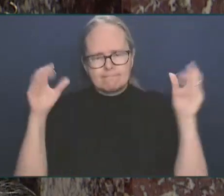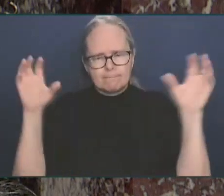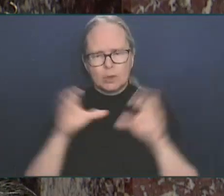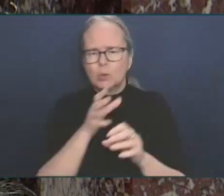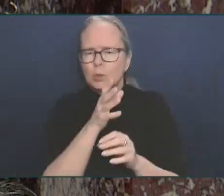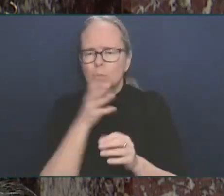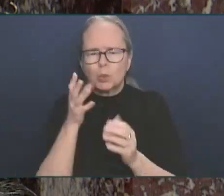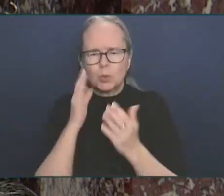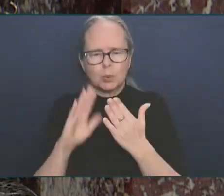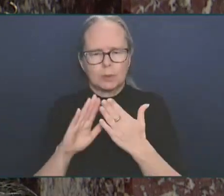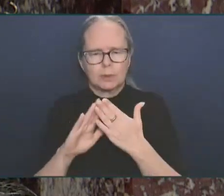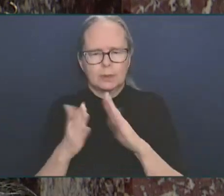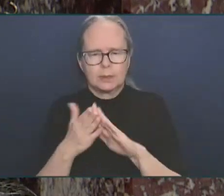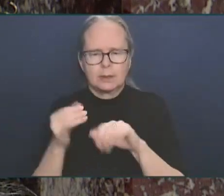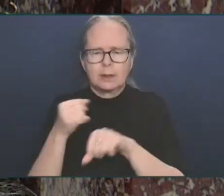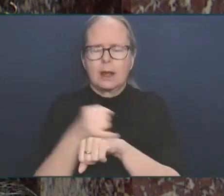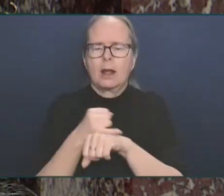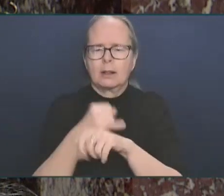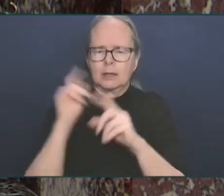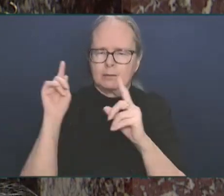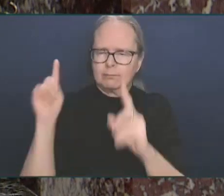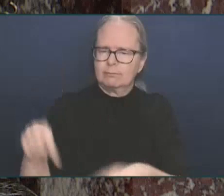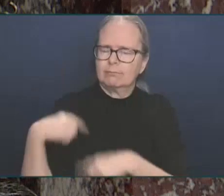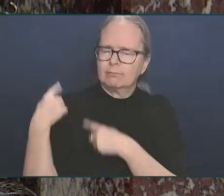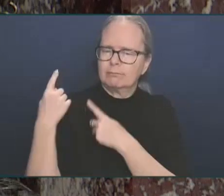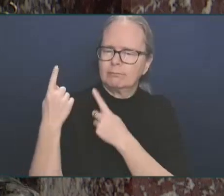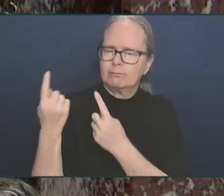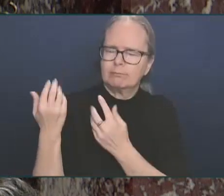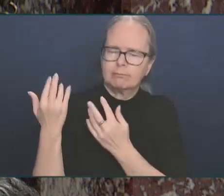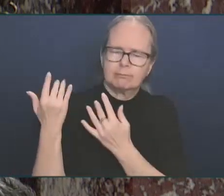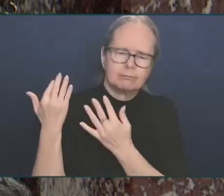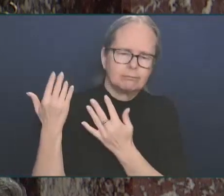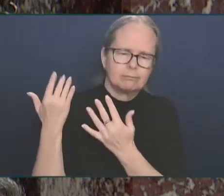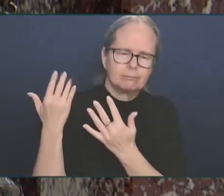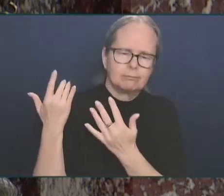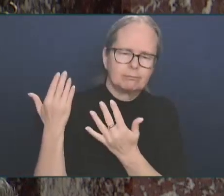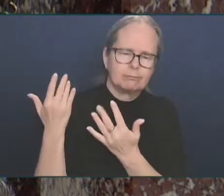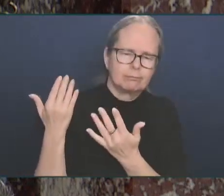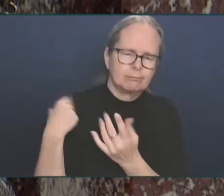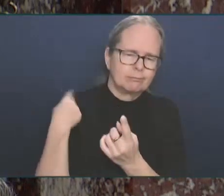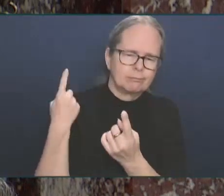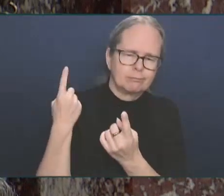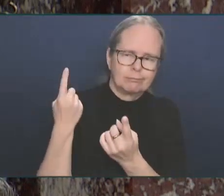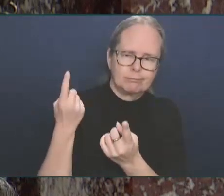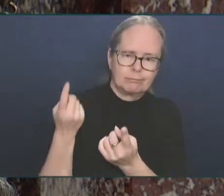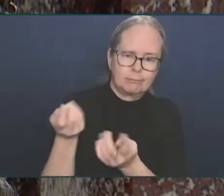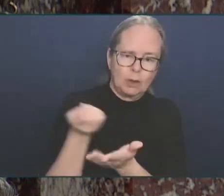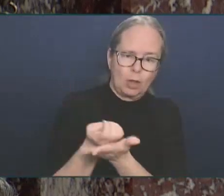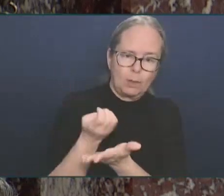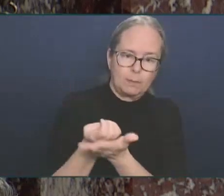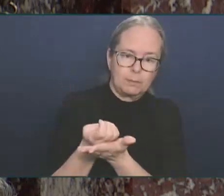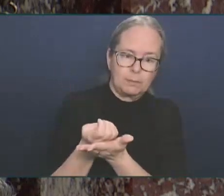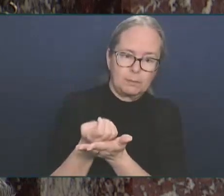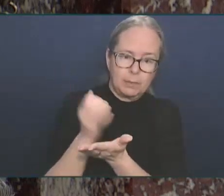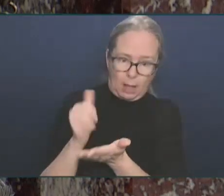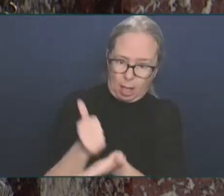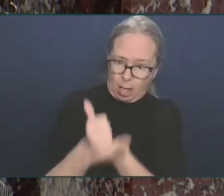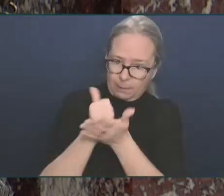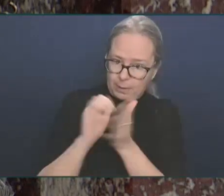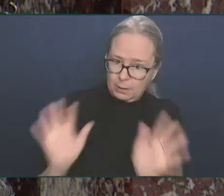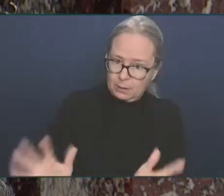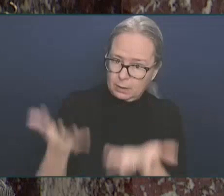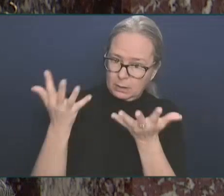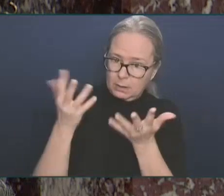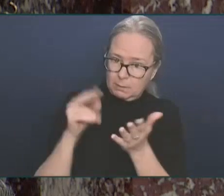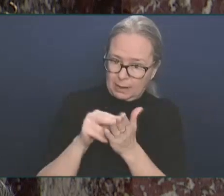months to hear whether this vital economic driver for the region will be a priority for this government. Mr. Speaker, my question is through